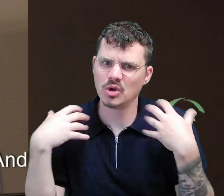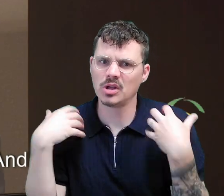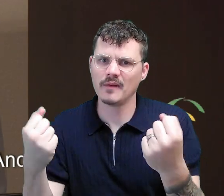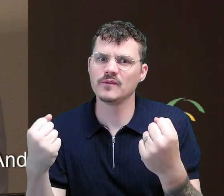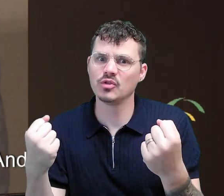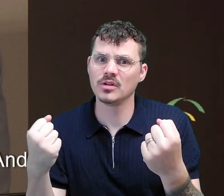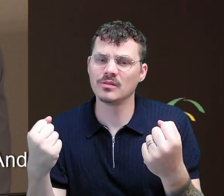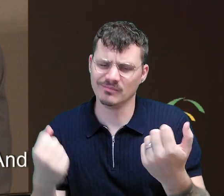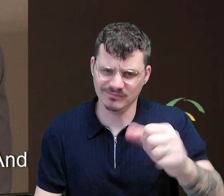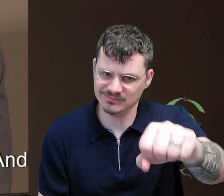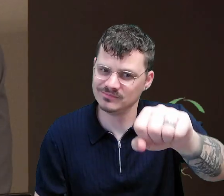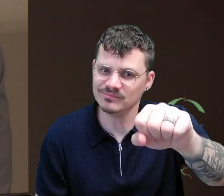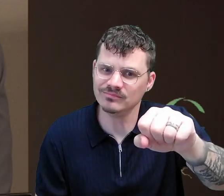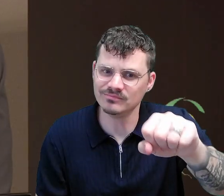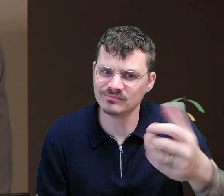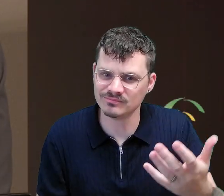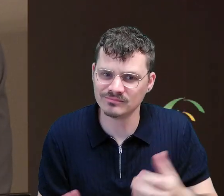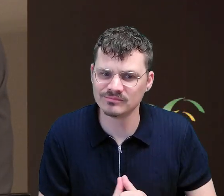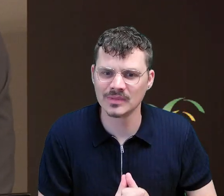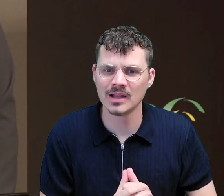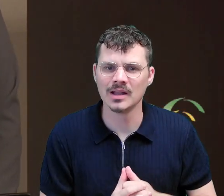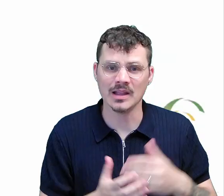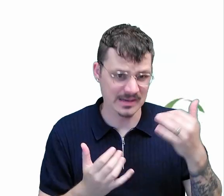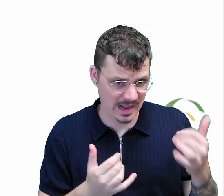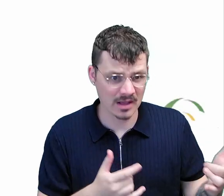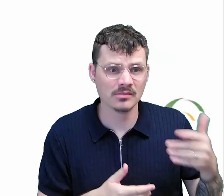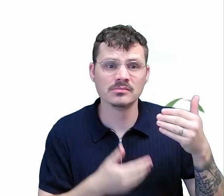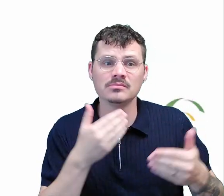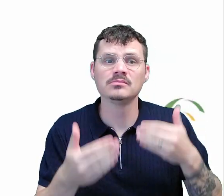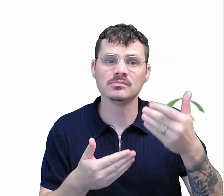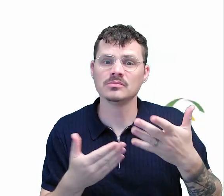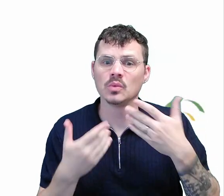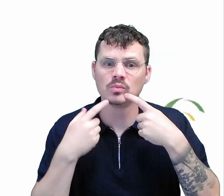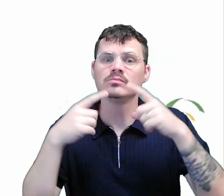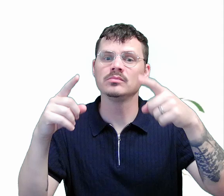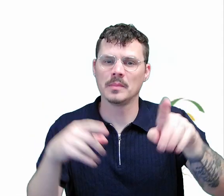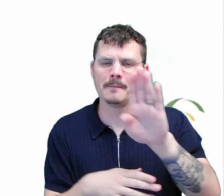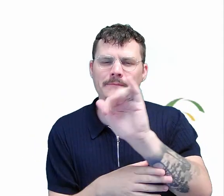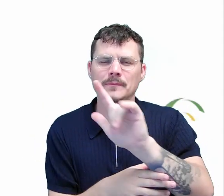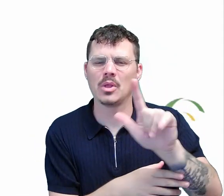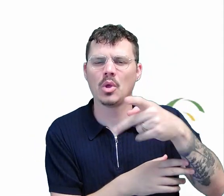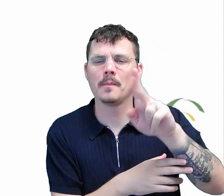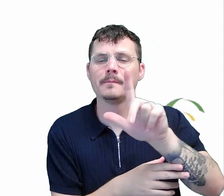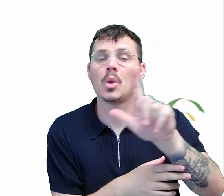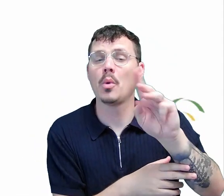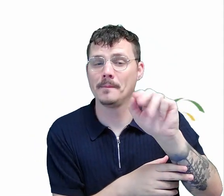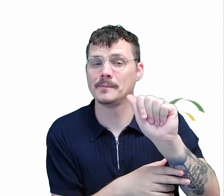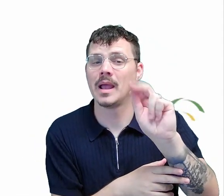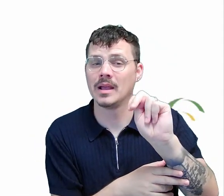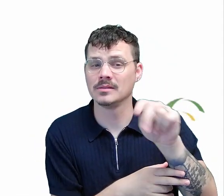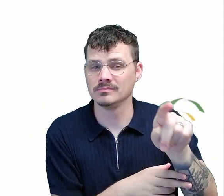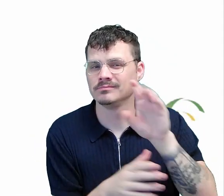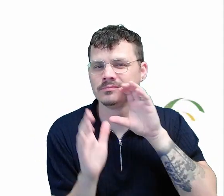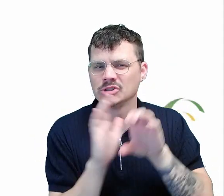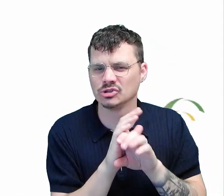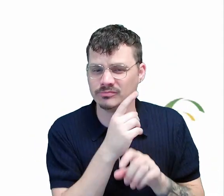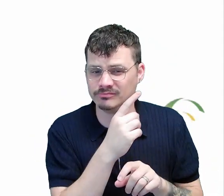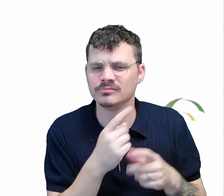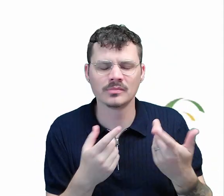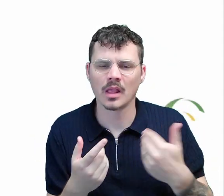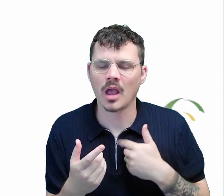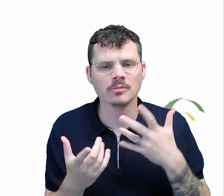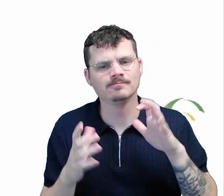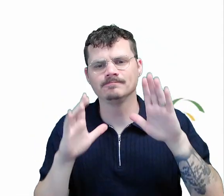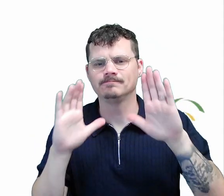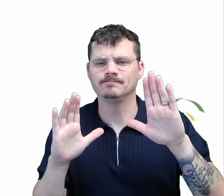you're right about that, and he's gone on to do pretty well. Bill Pullman, who's had a stupendous career